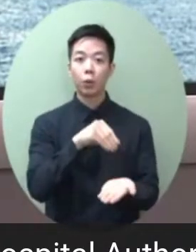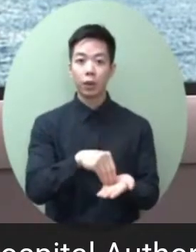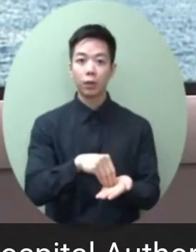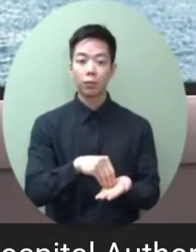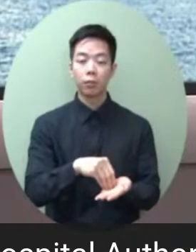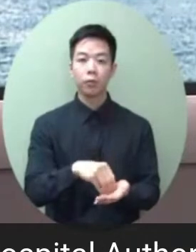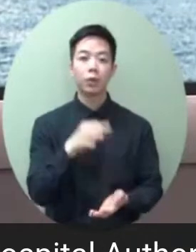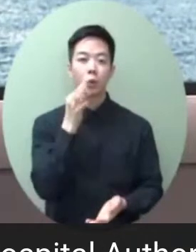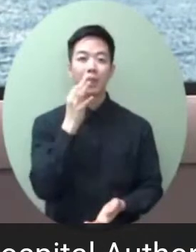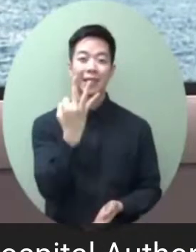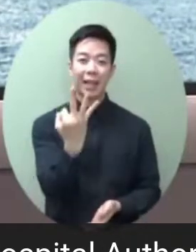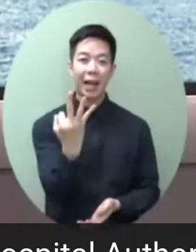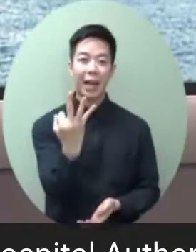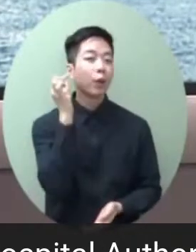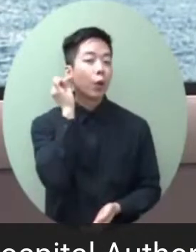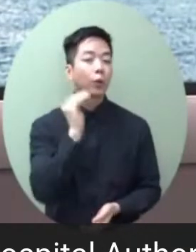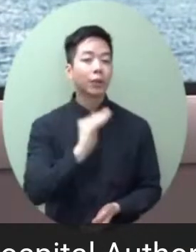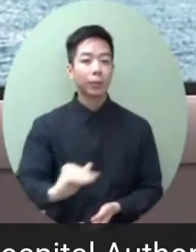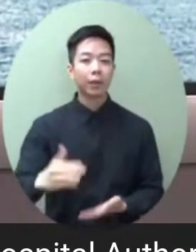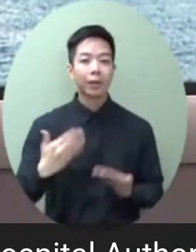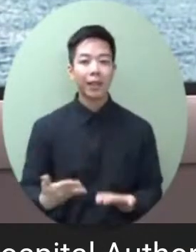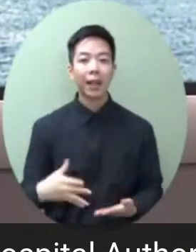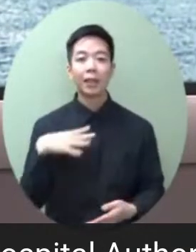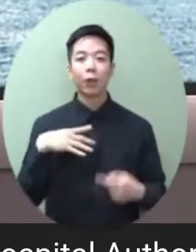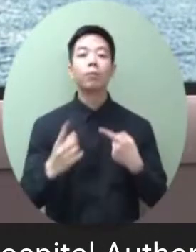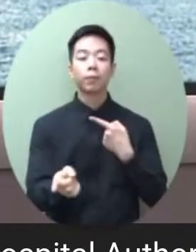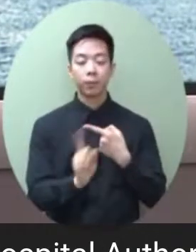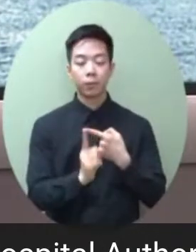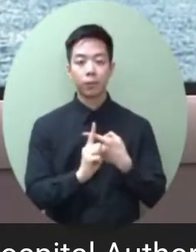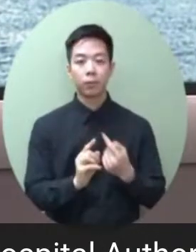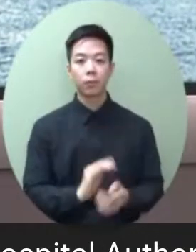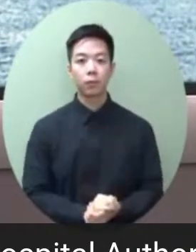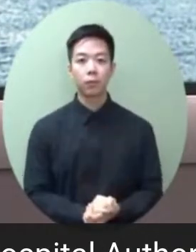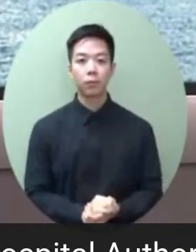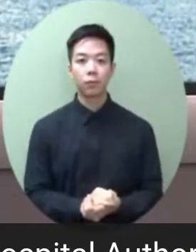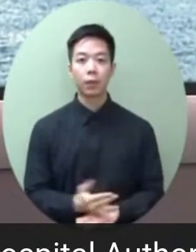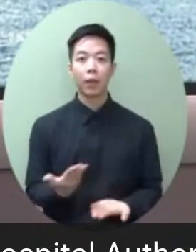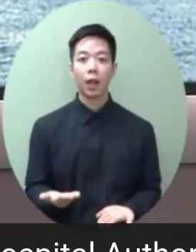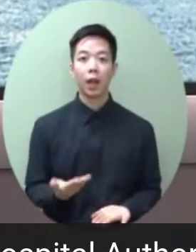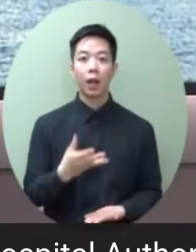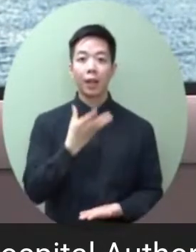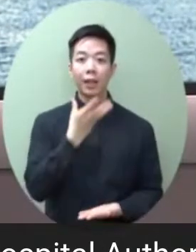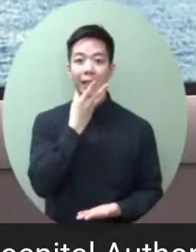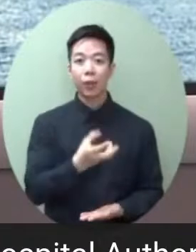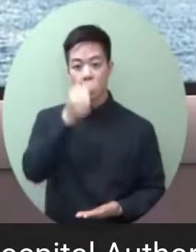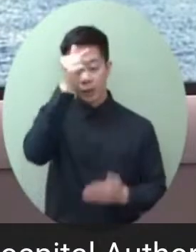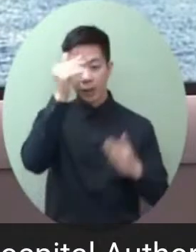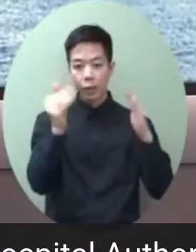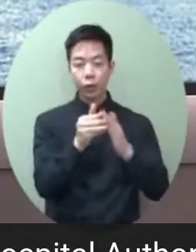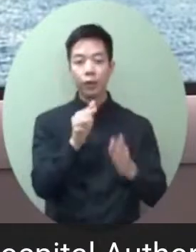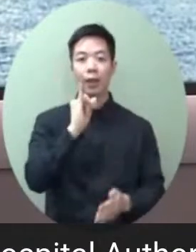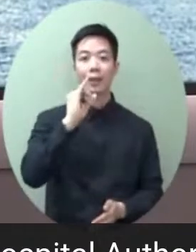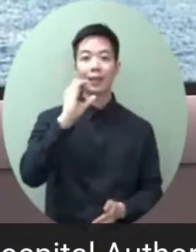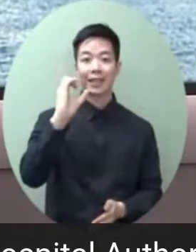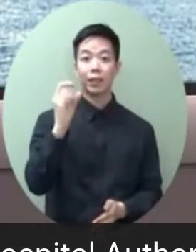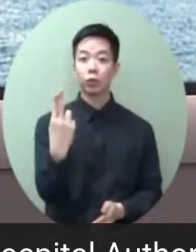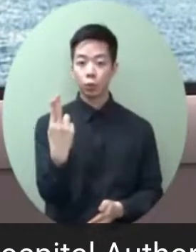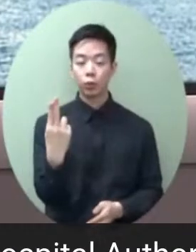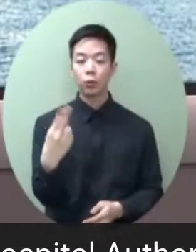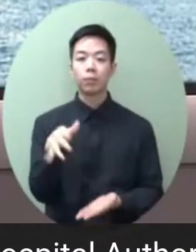One preliminary case of a 50-year-old girl in a critical condition. She is now in the Children's